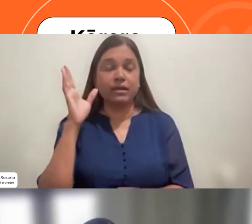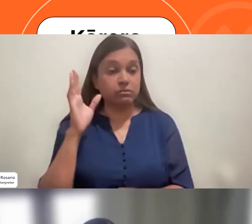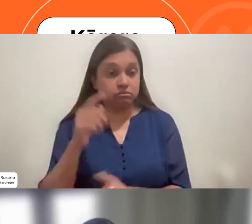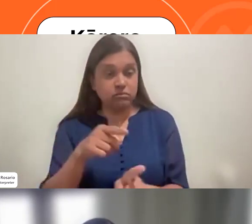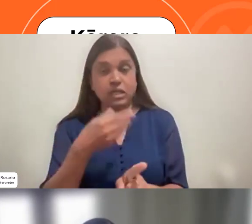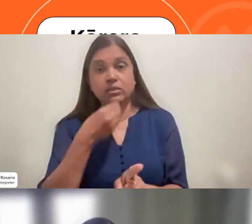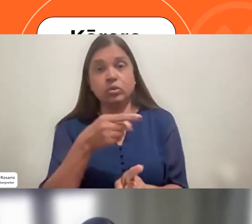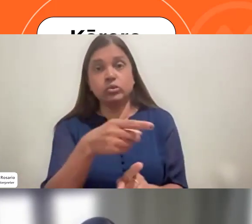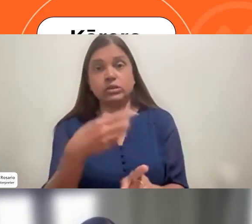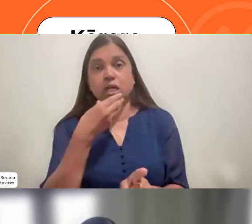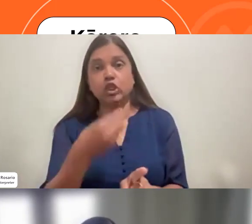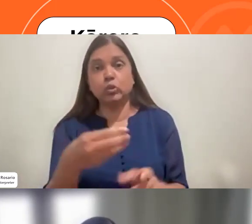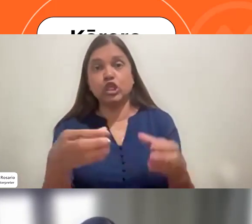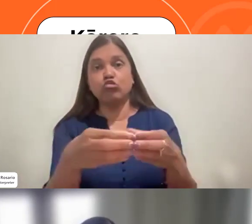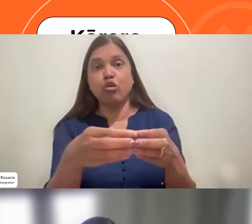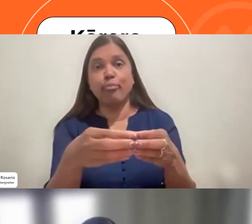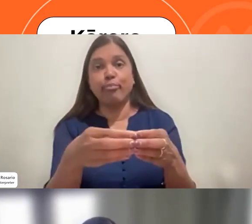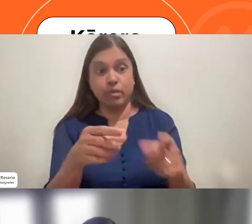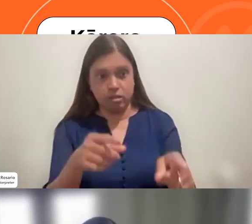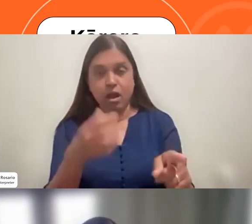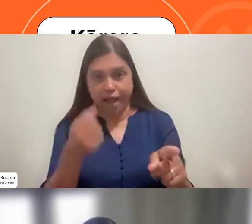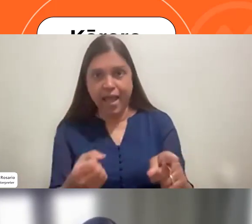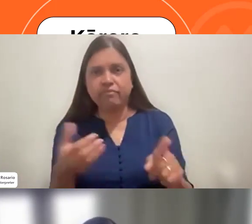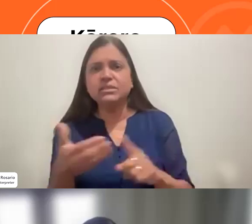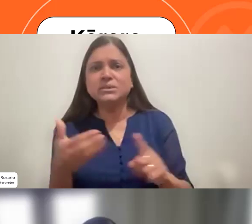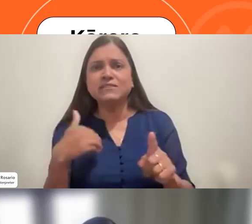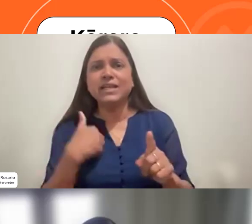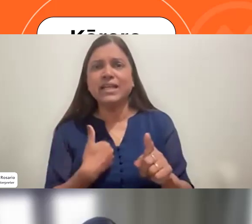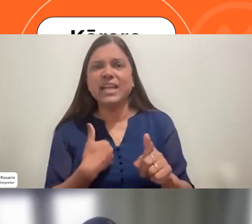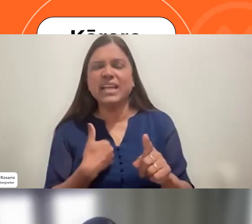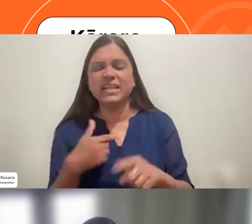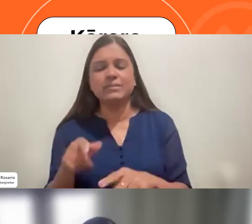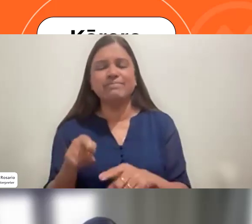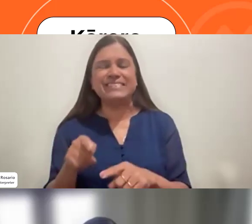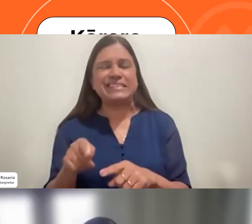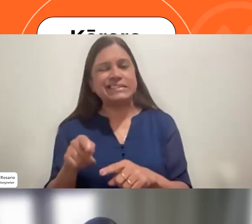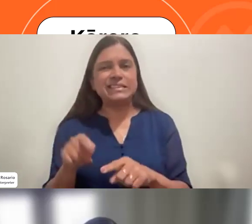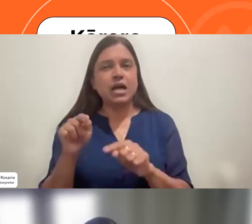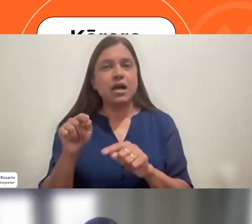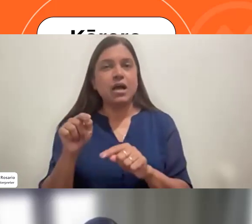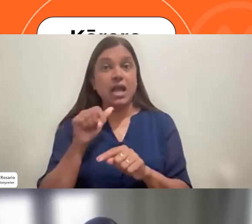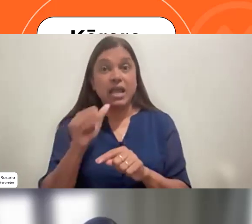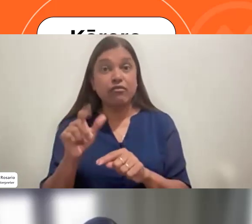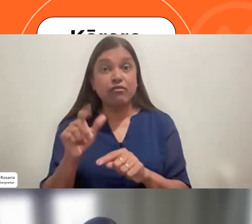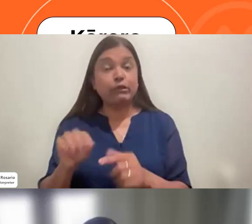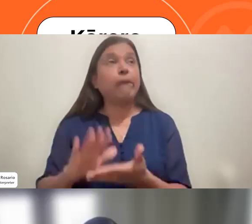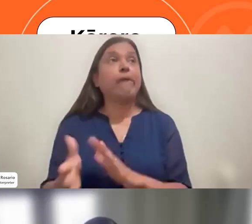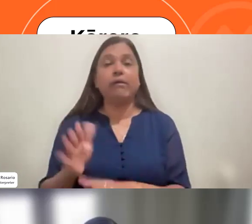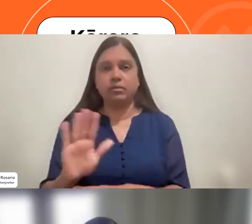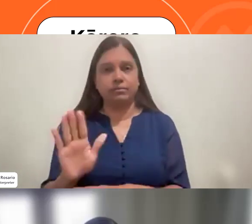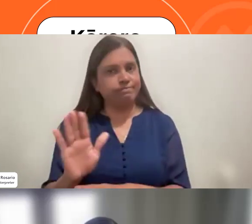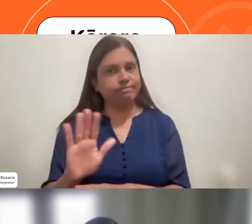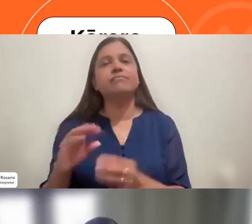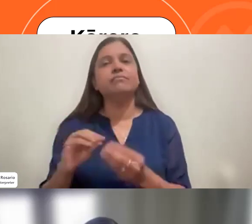user group with this specific need into place, then we have a little bit of problem here, because the whole